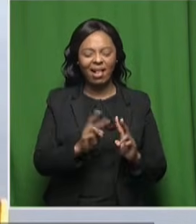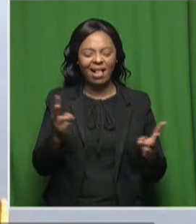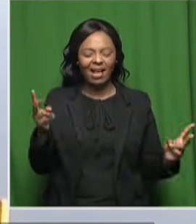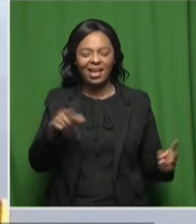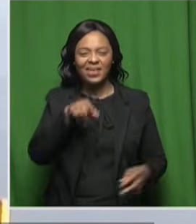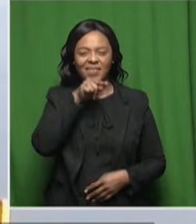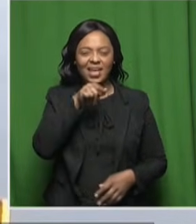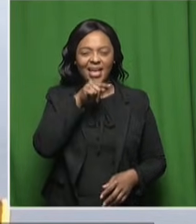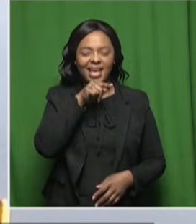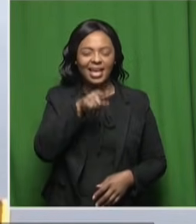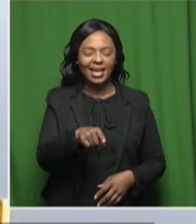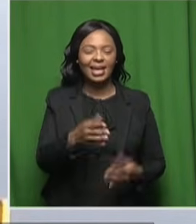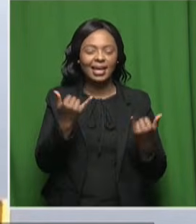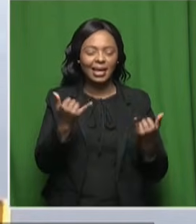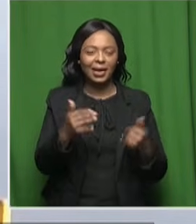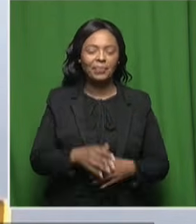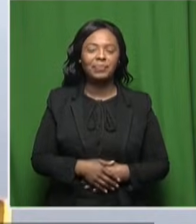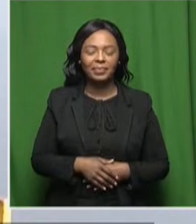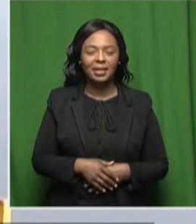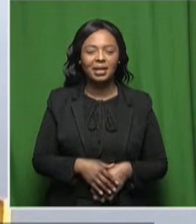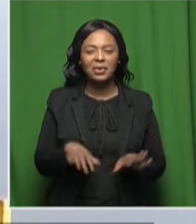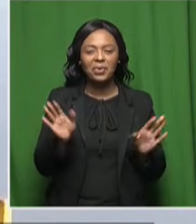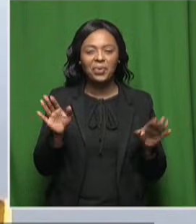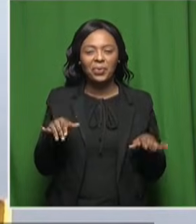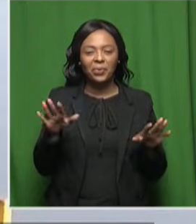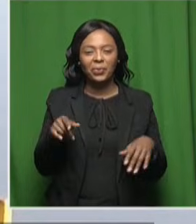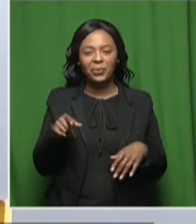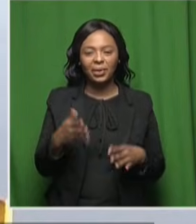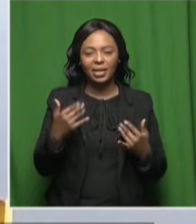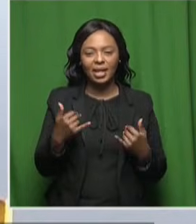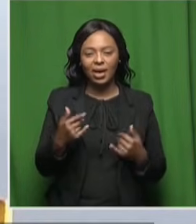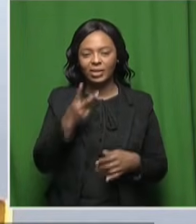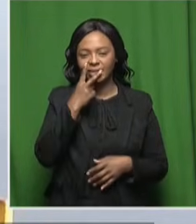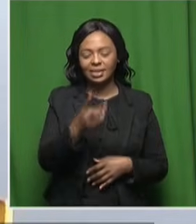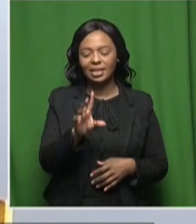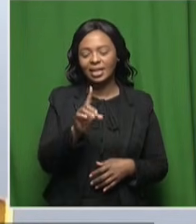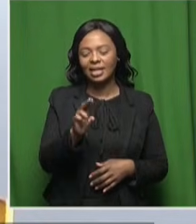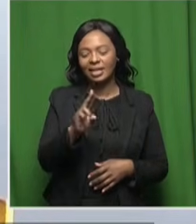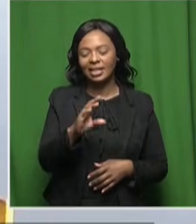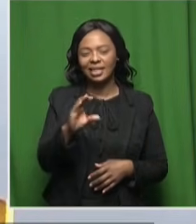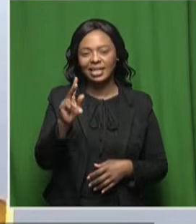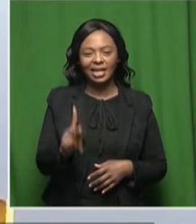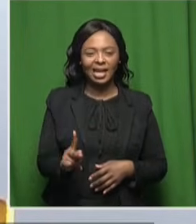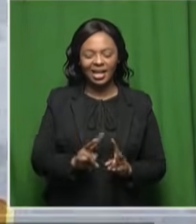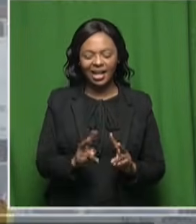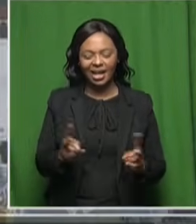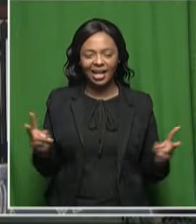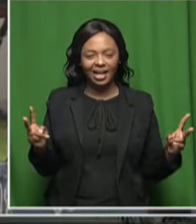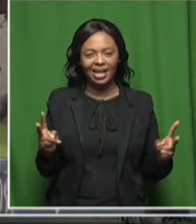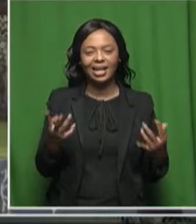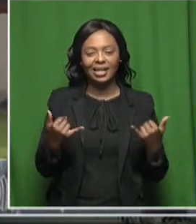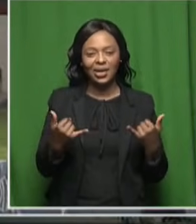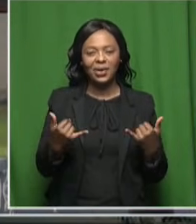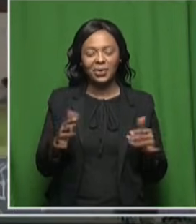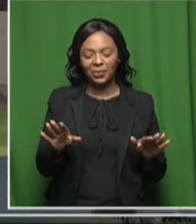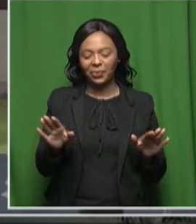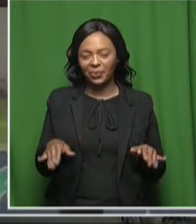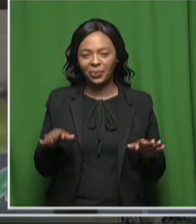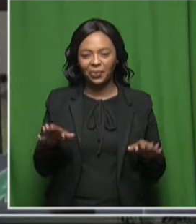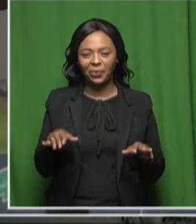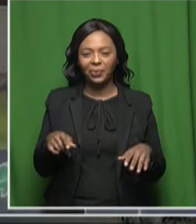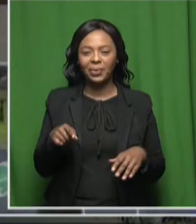on the riverbanks over here. In front of me, I see ducks at the moment. So, of course, a myriad of wildlife, bird